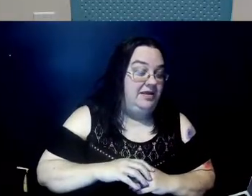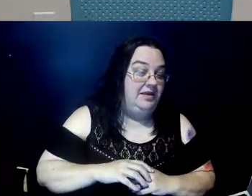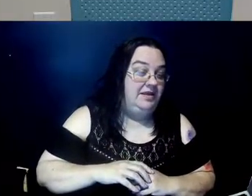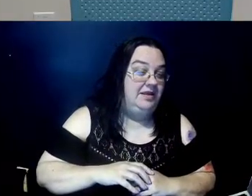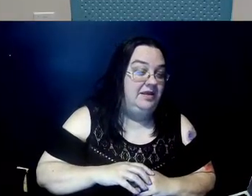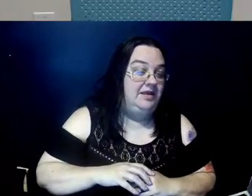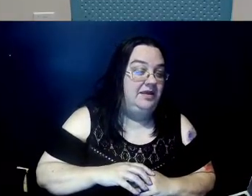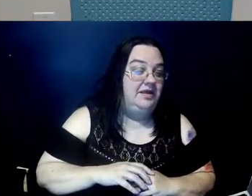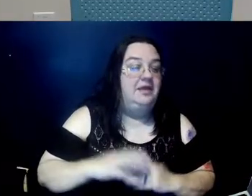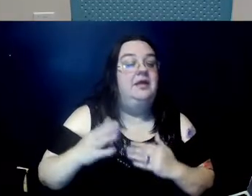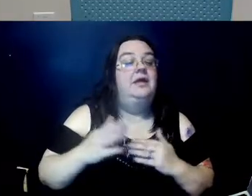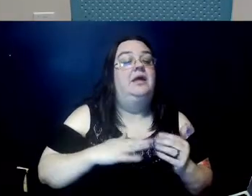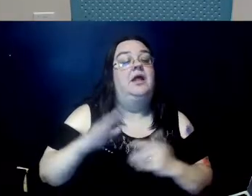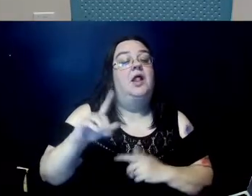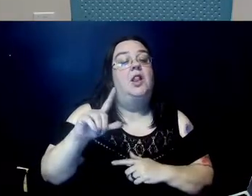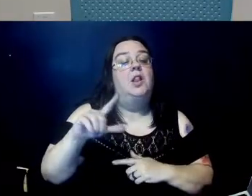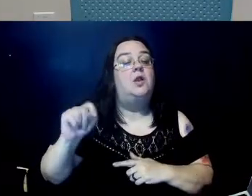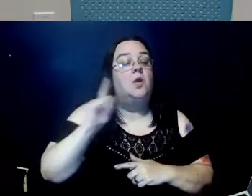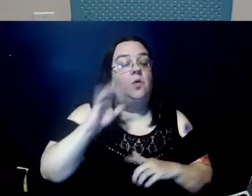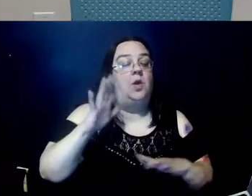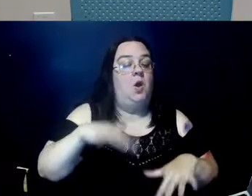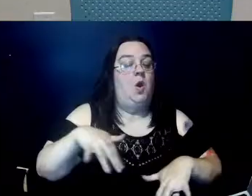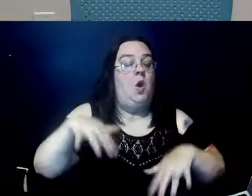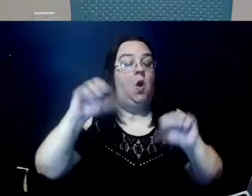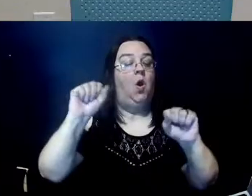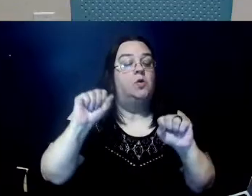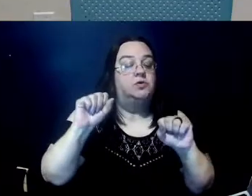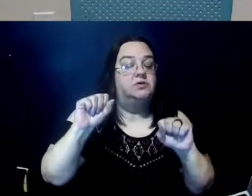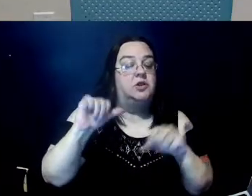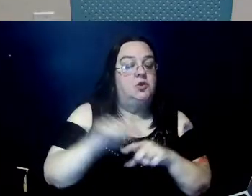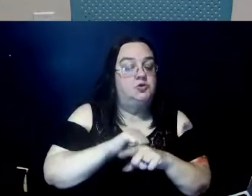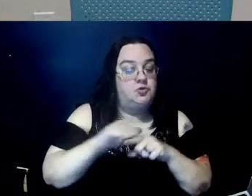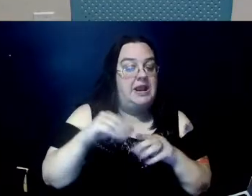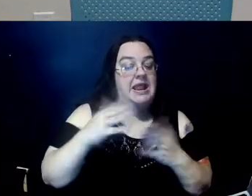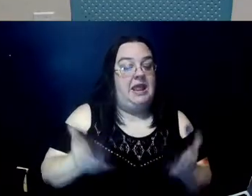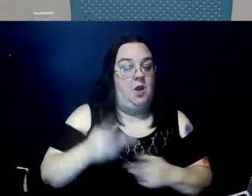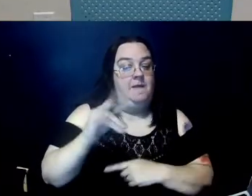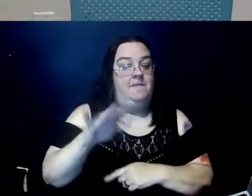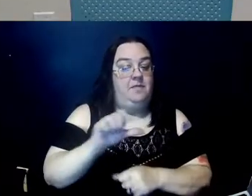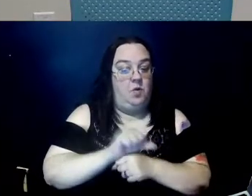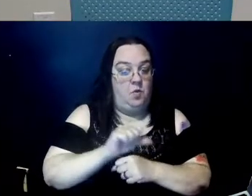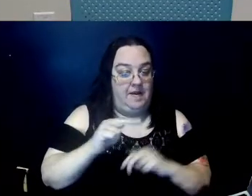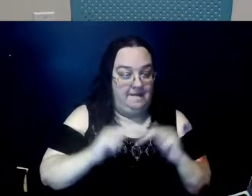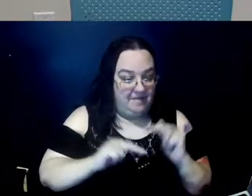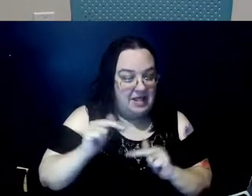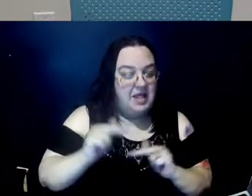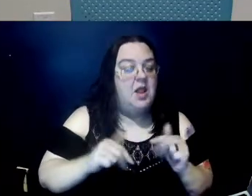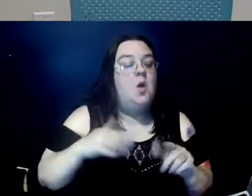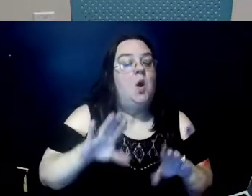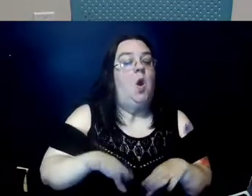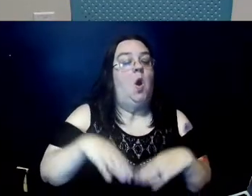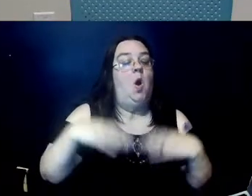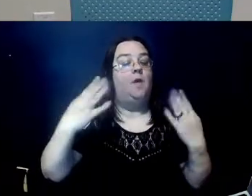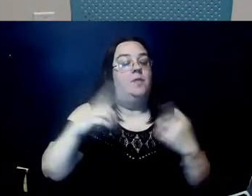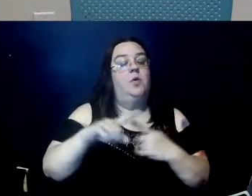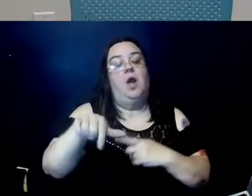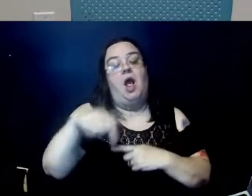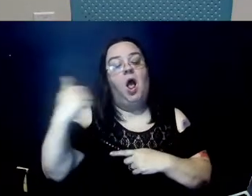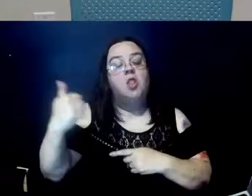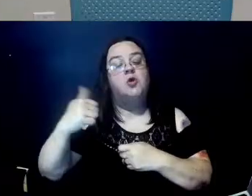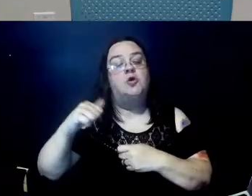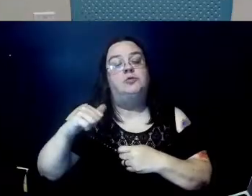Anyway, the lieutenant will be hosting that training here in the Public Works Building, and we have opened it up to other jurisdictions and